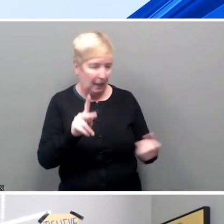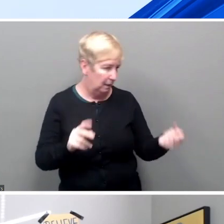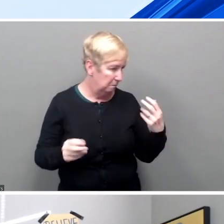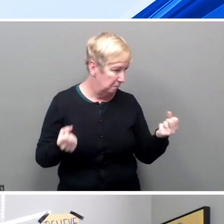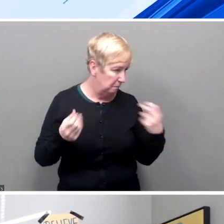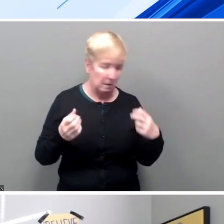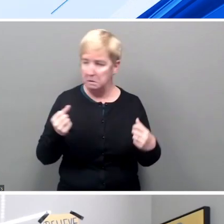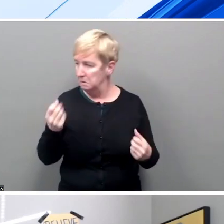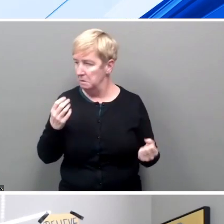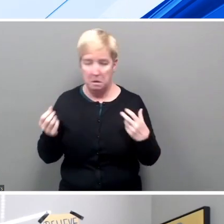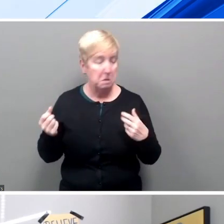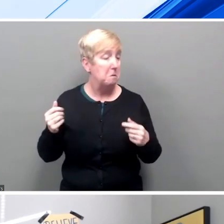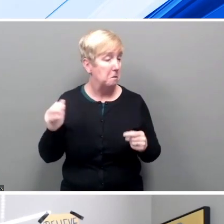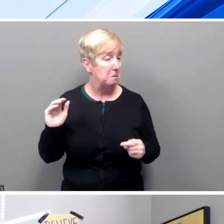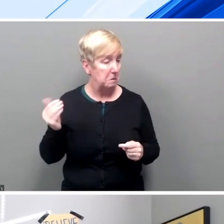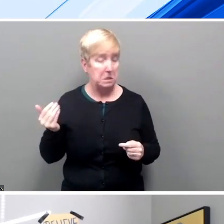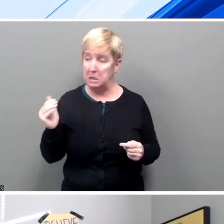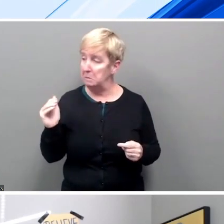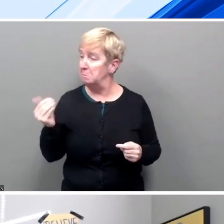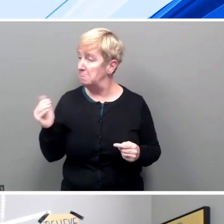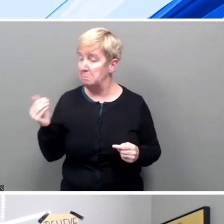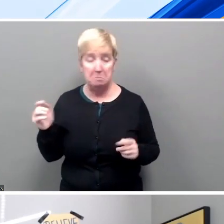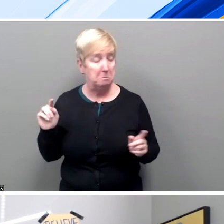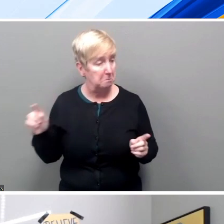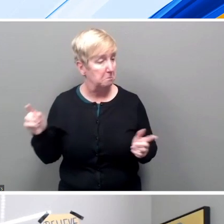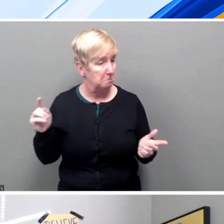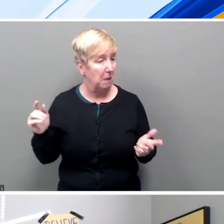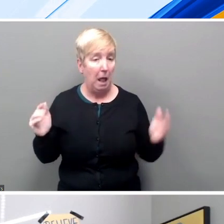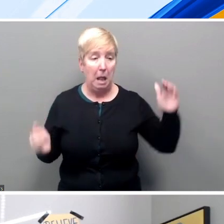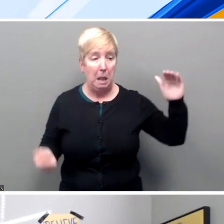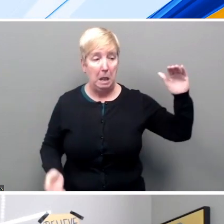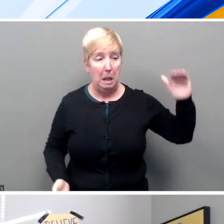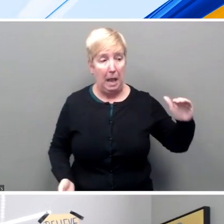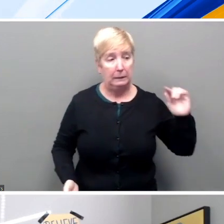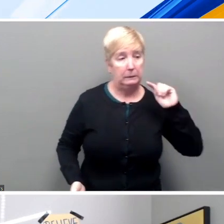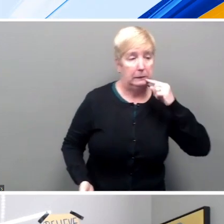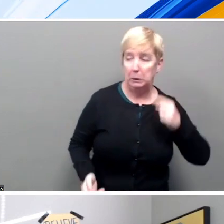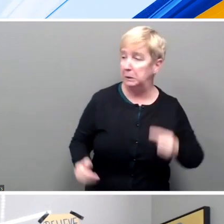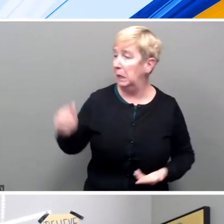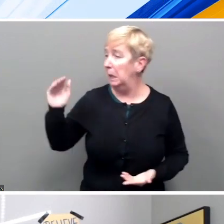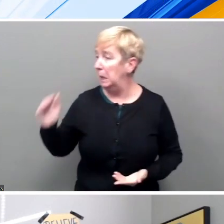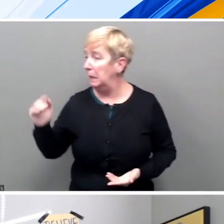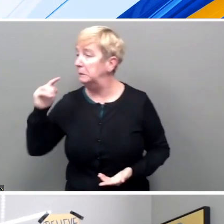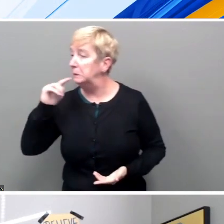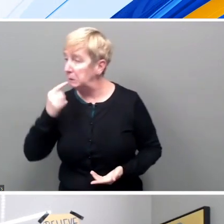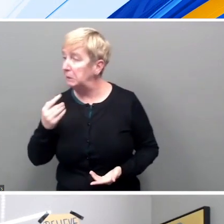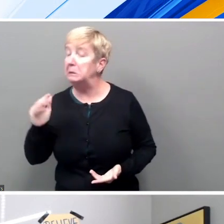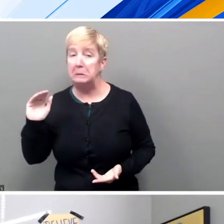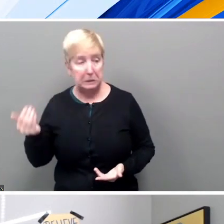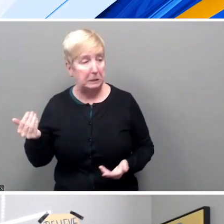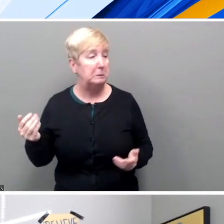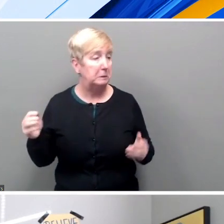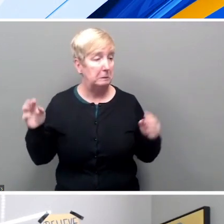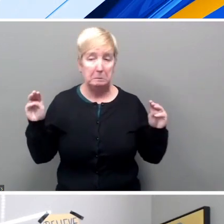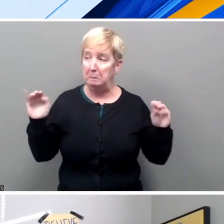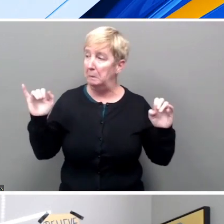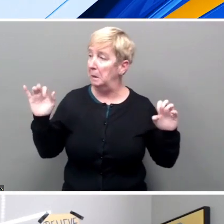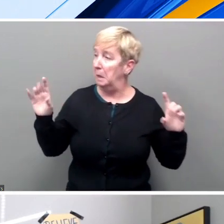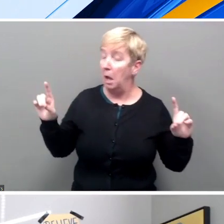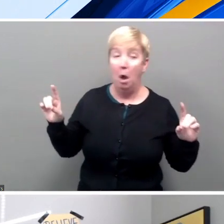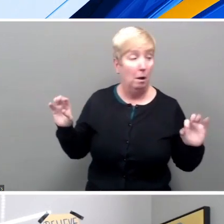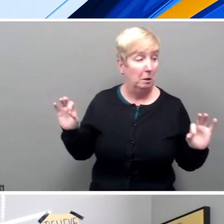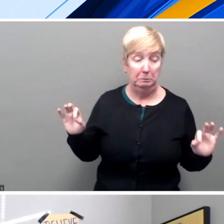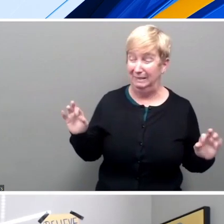indications that the clinical spectrum of disease appears to be milder. So we surely